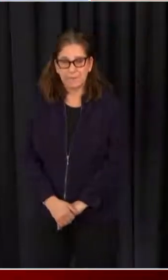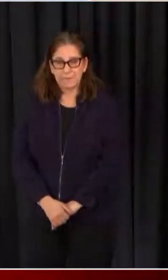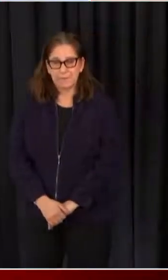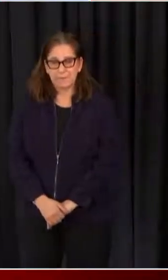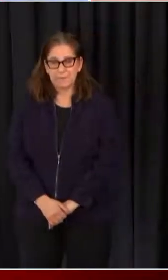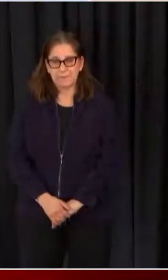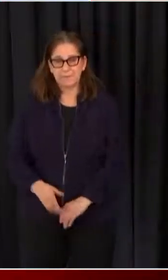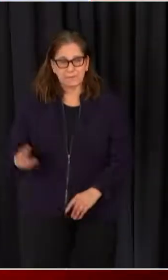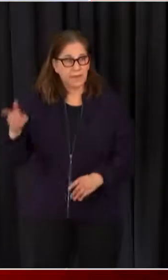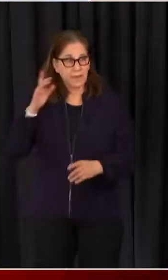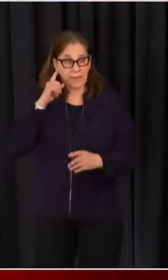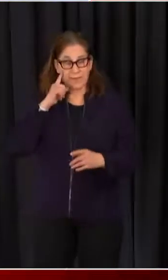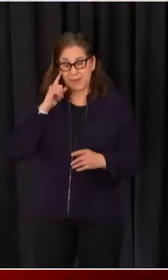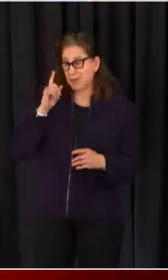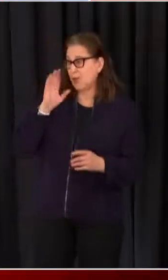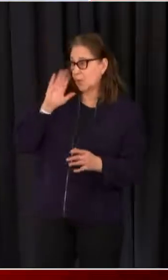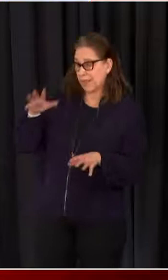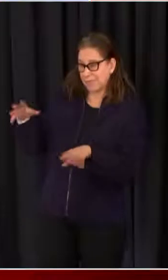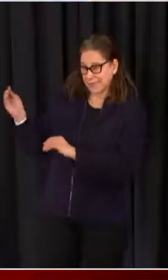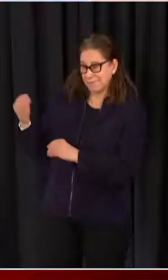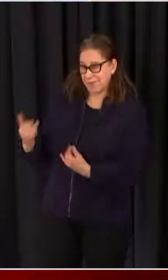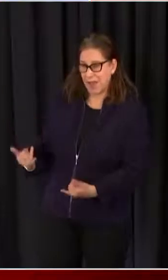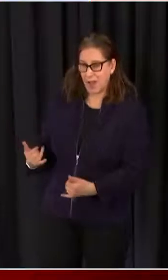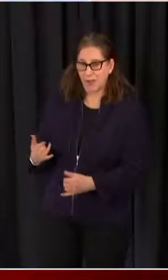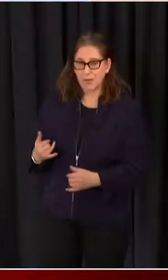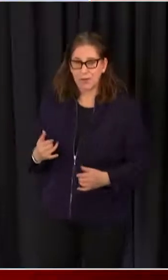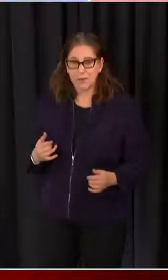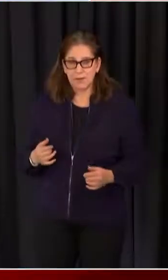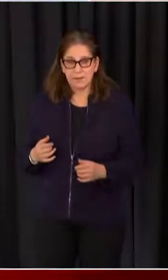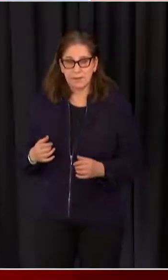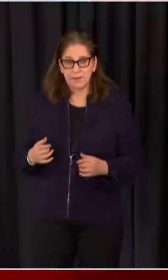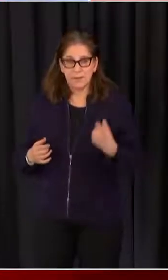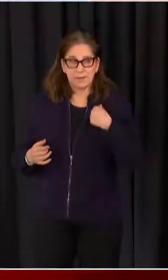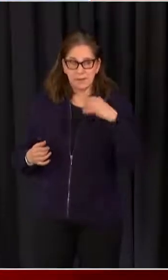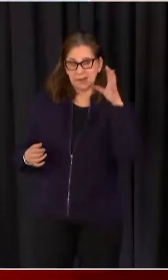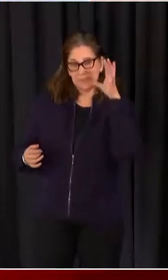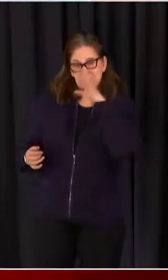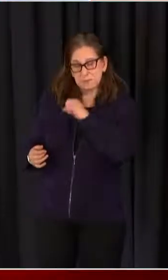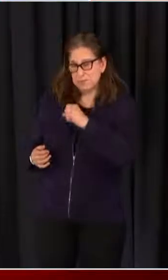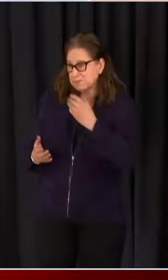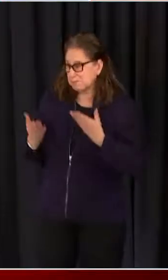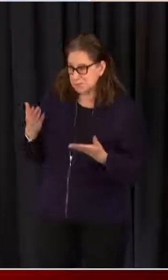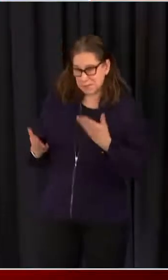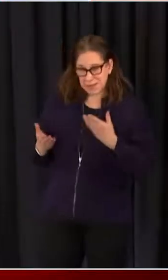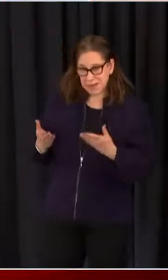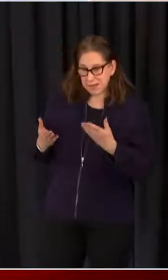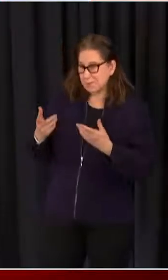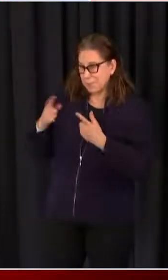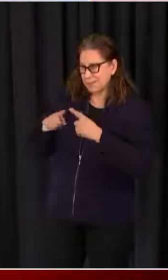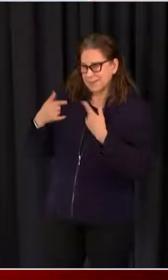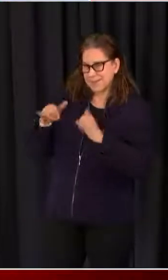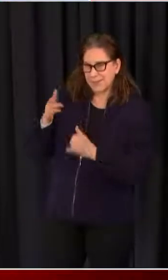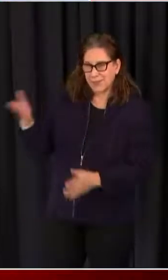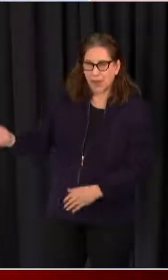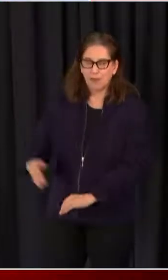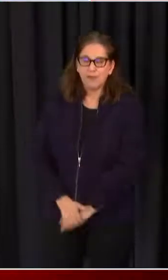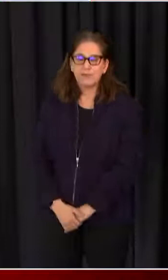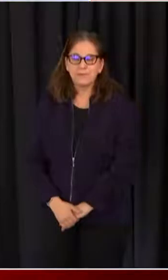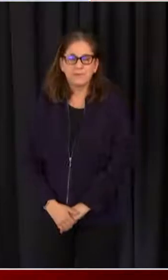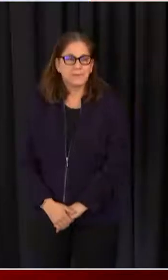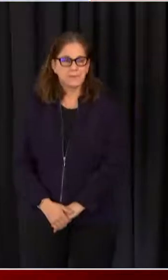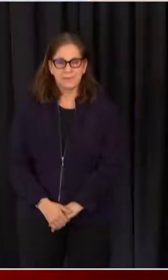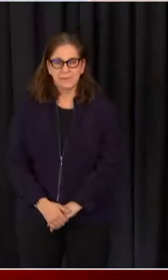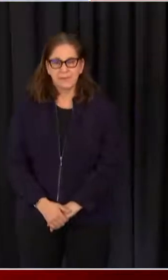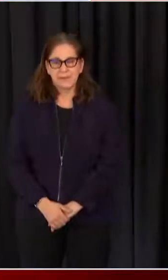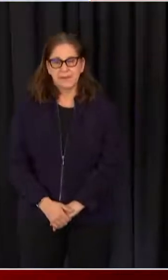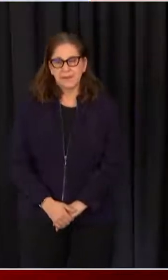Director Rodriguez briefed me on this request. And so the Capitol Police have had very little,